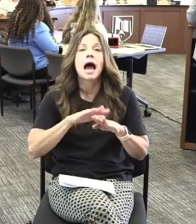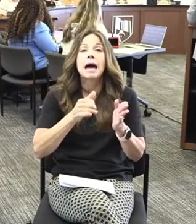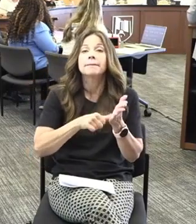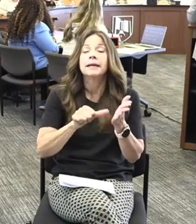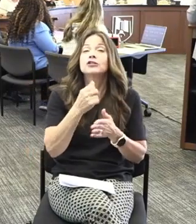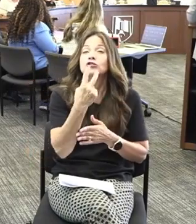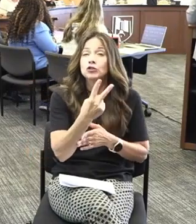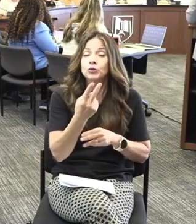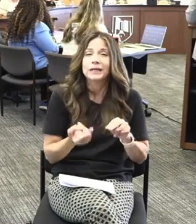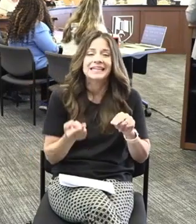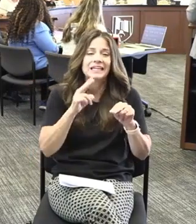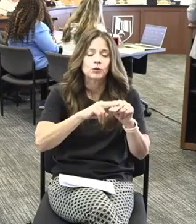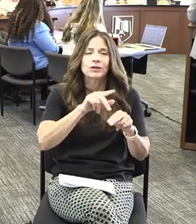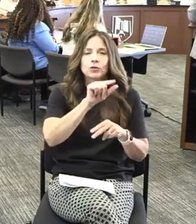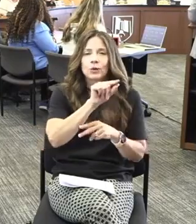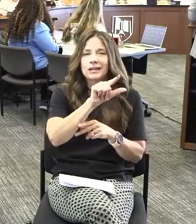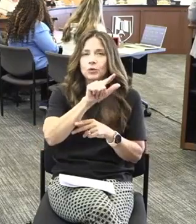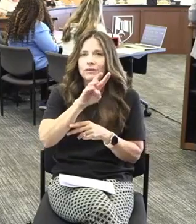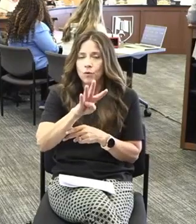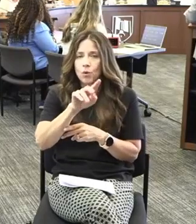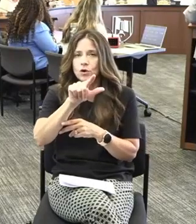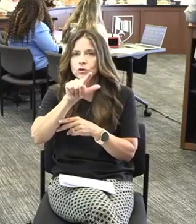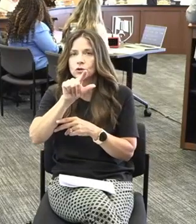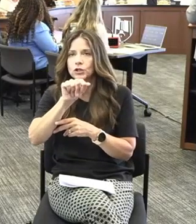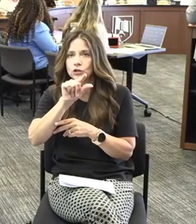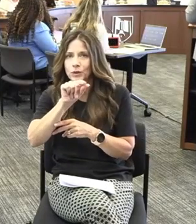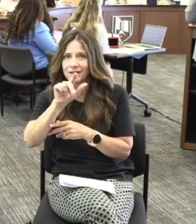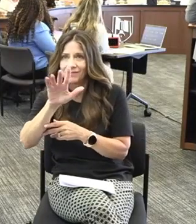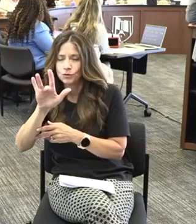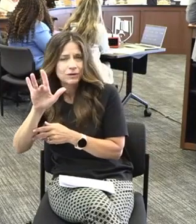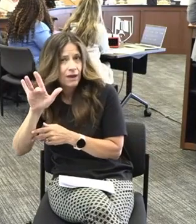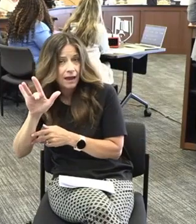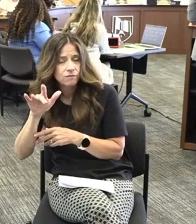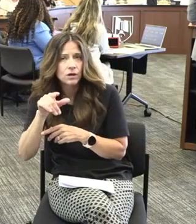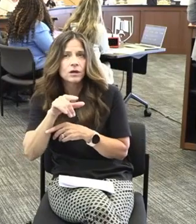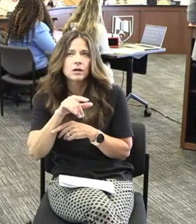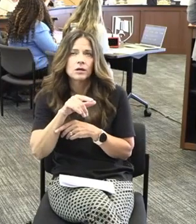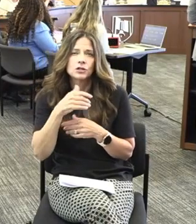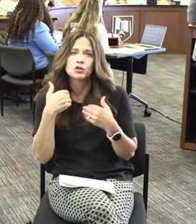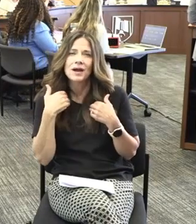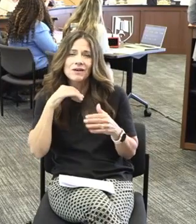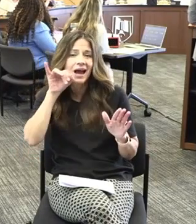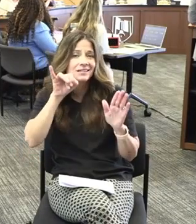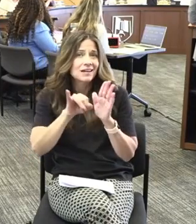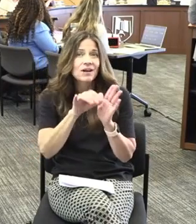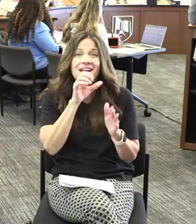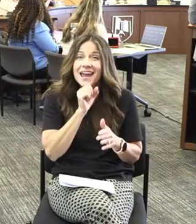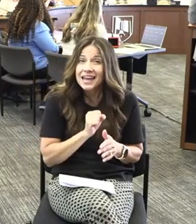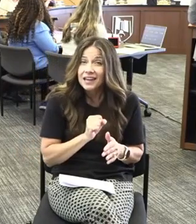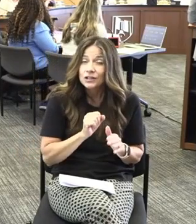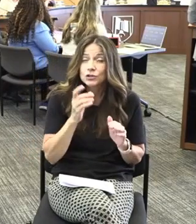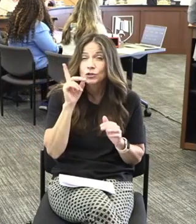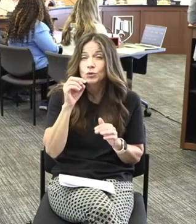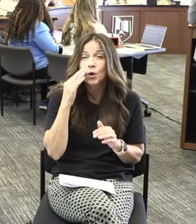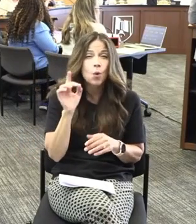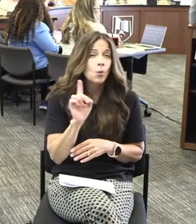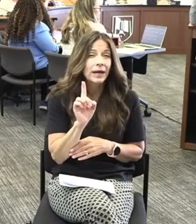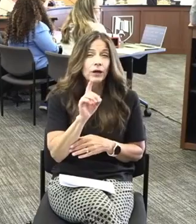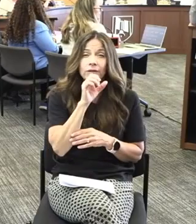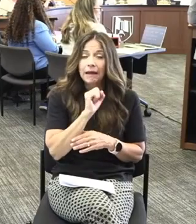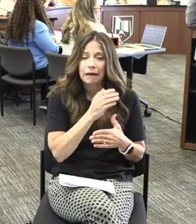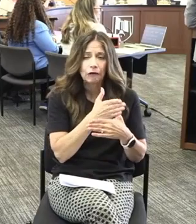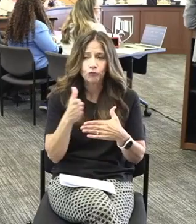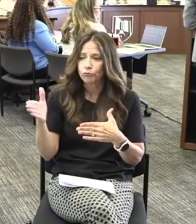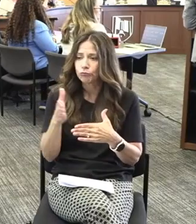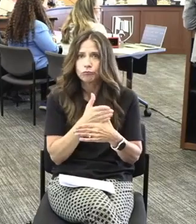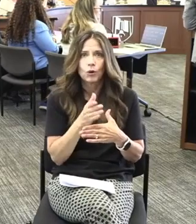of 23, 24, 25, did you have anything separated to identify age so that you knew where the ages were? So that